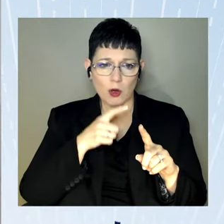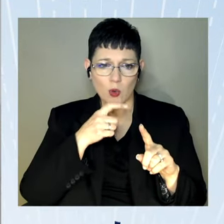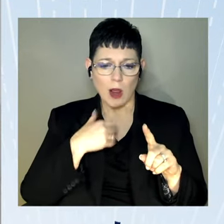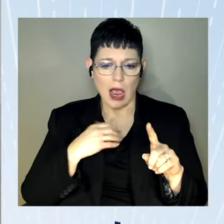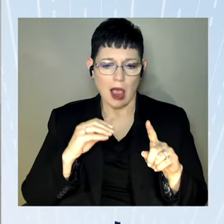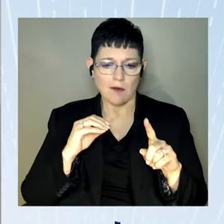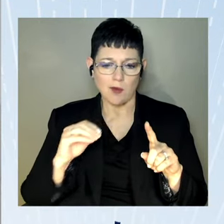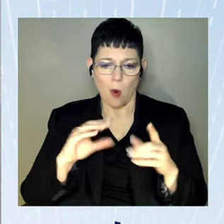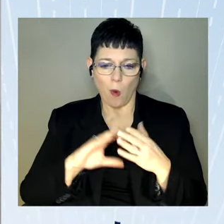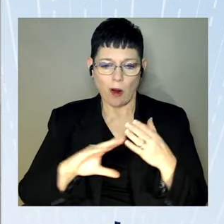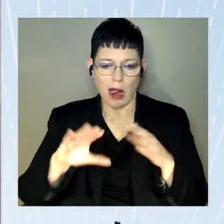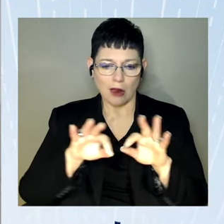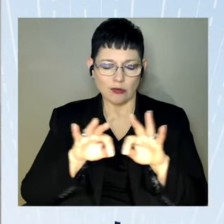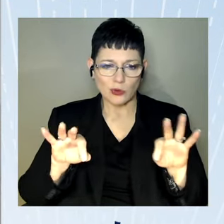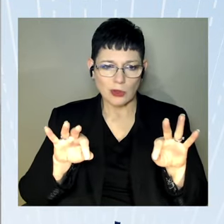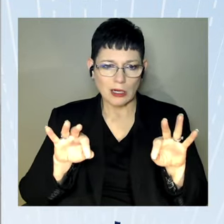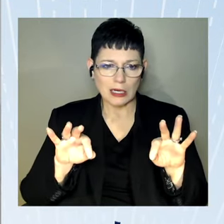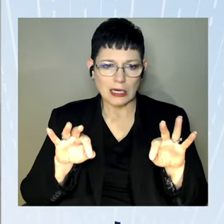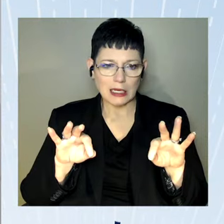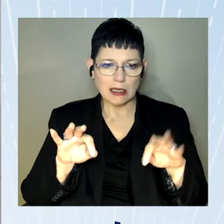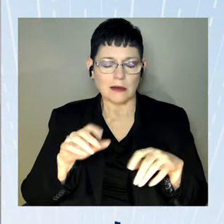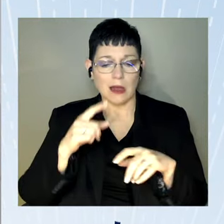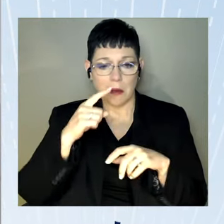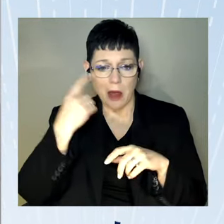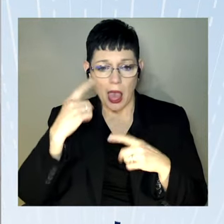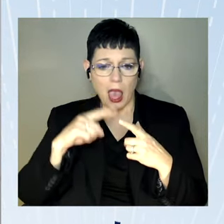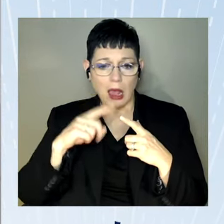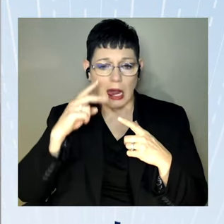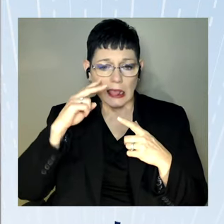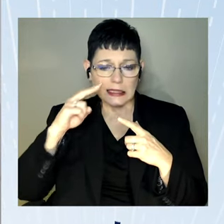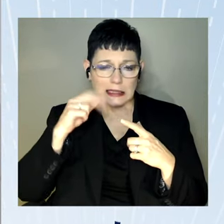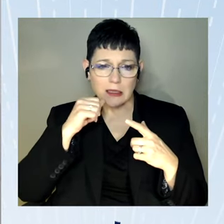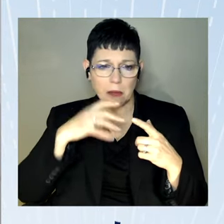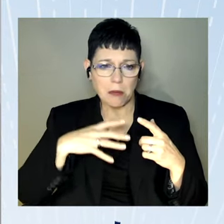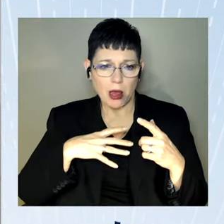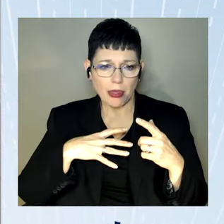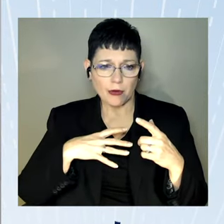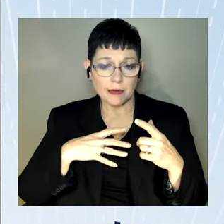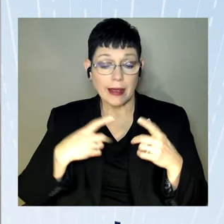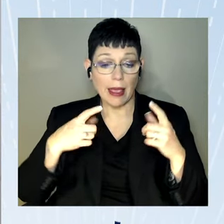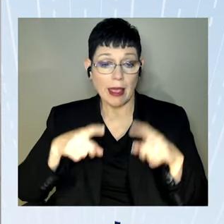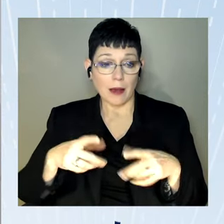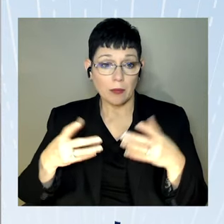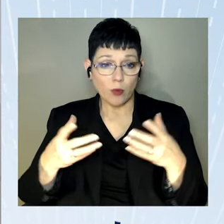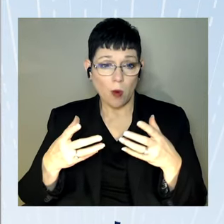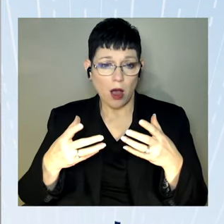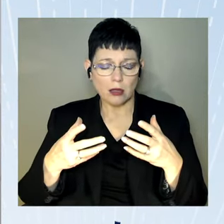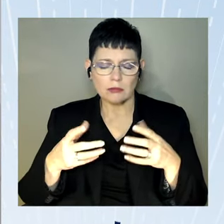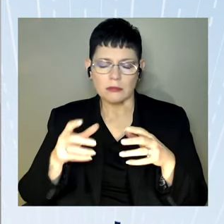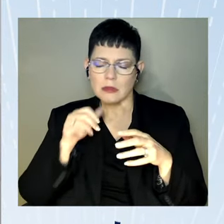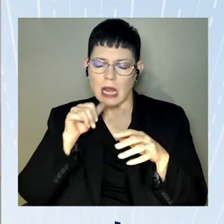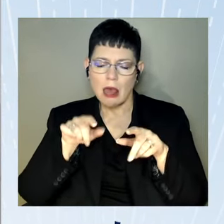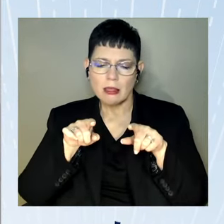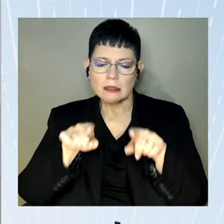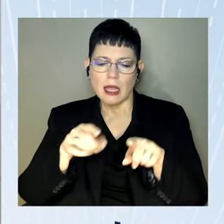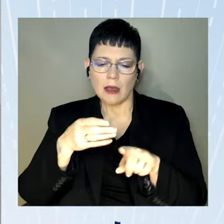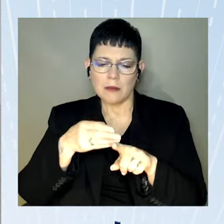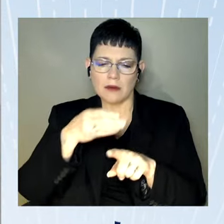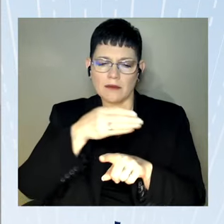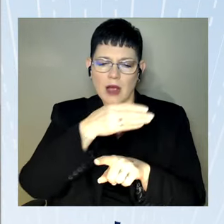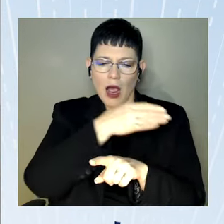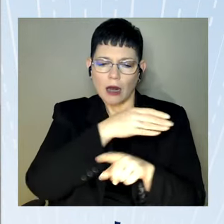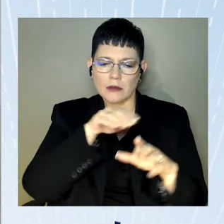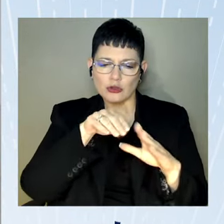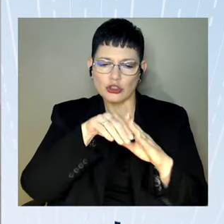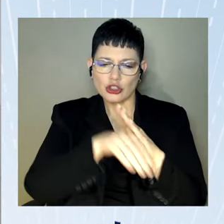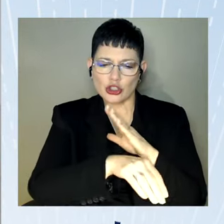degree, and as well as Black and Latina mothers. As a result, unlike at the onset of prior downturns, we